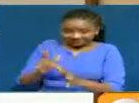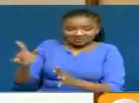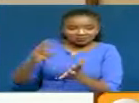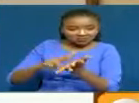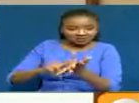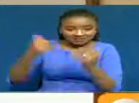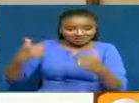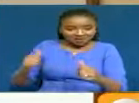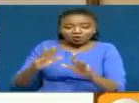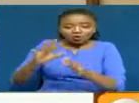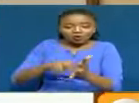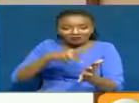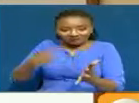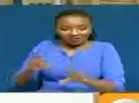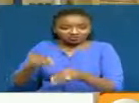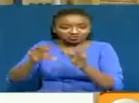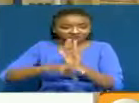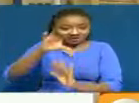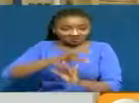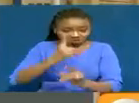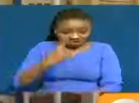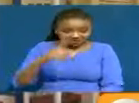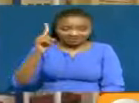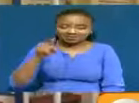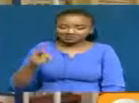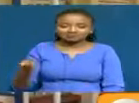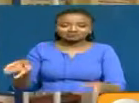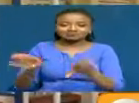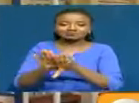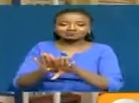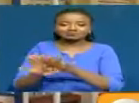failed to offer approved curriculum. Stephen Leto, Citizen TV.